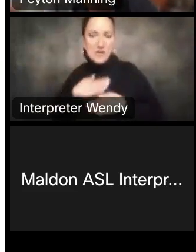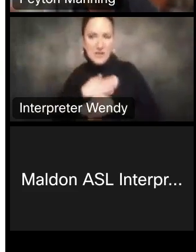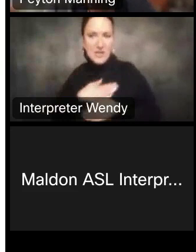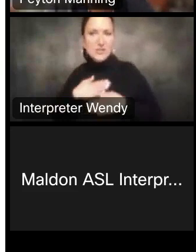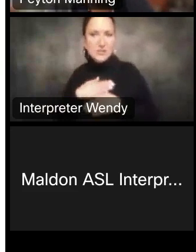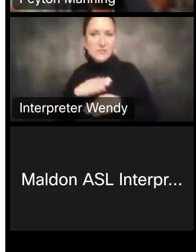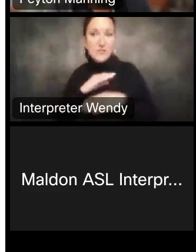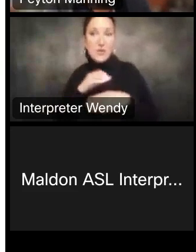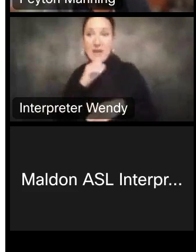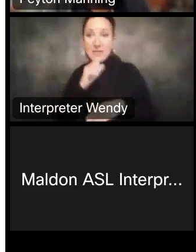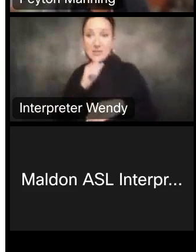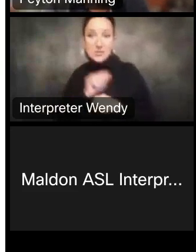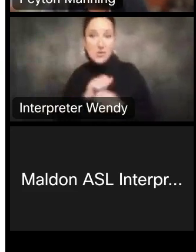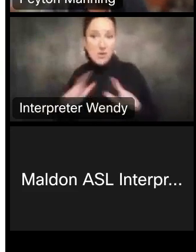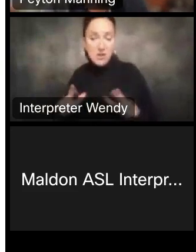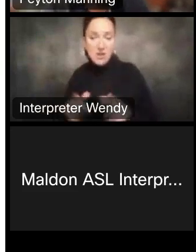ages?